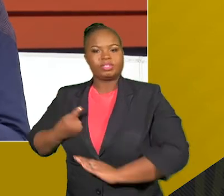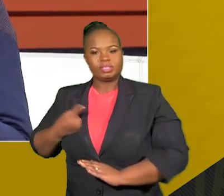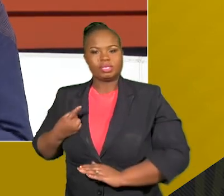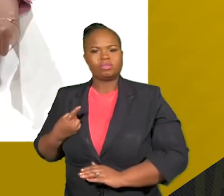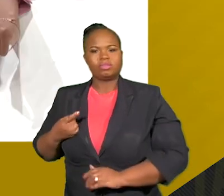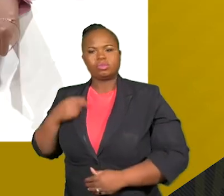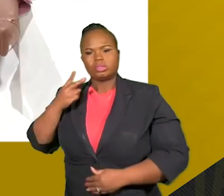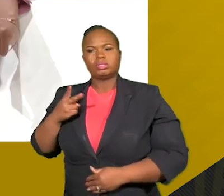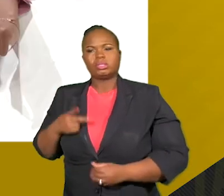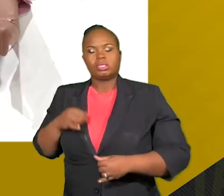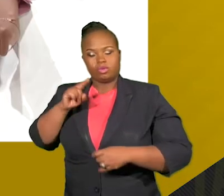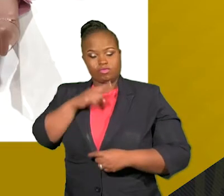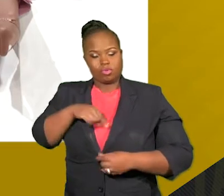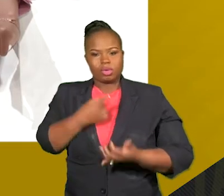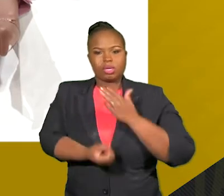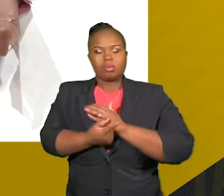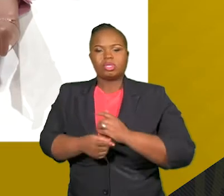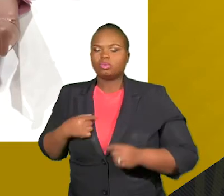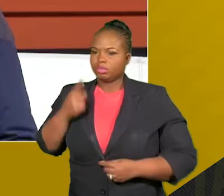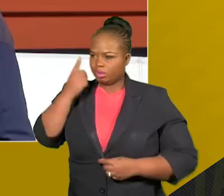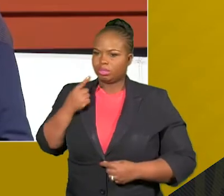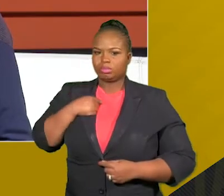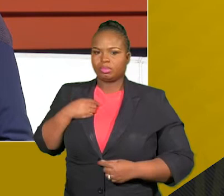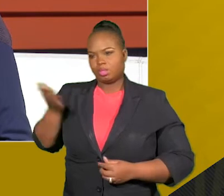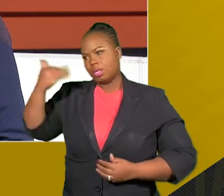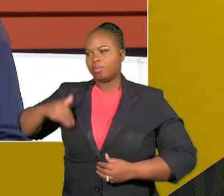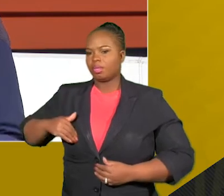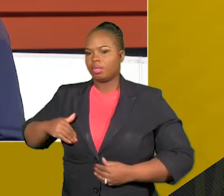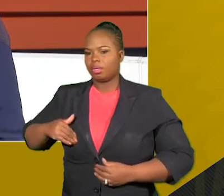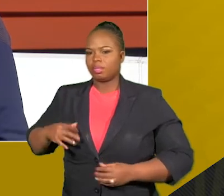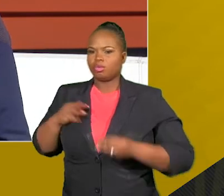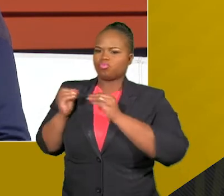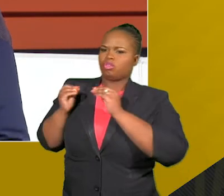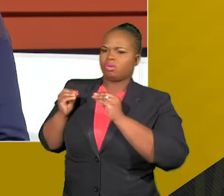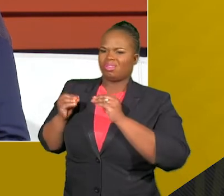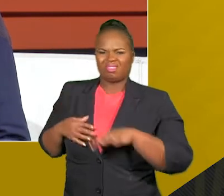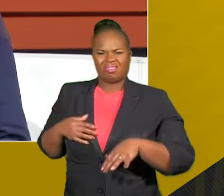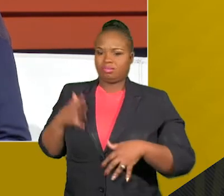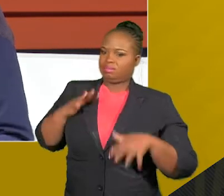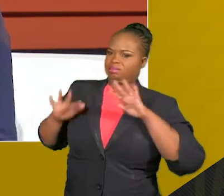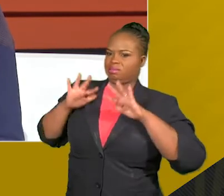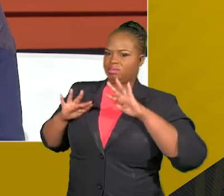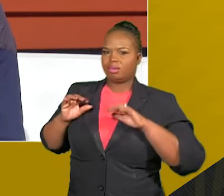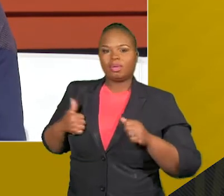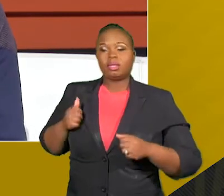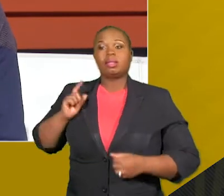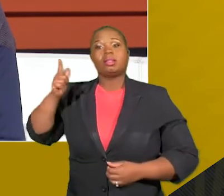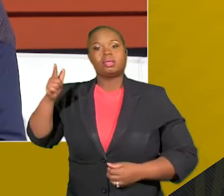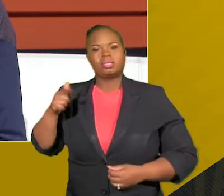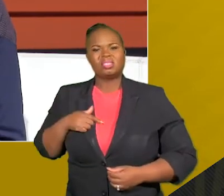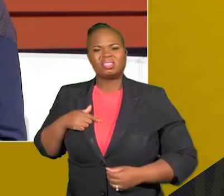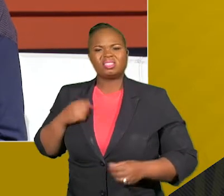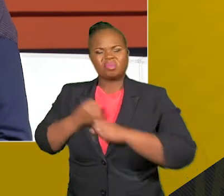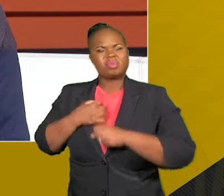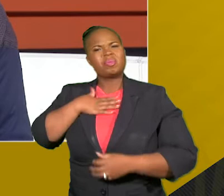fix our wrongs. And he came to me and said, no, it's not sunny. And I was a bit disturbed. But after that,